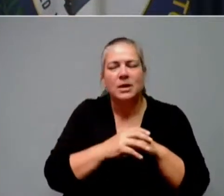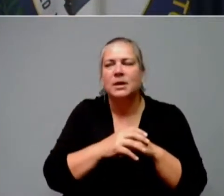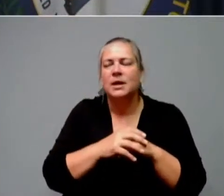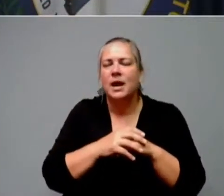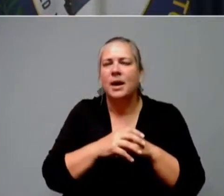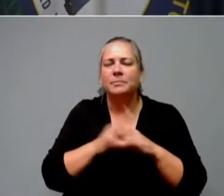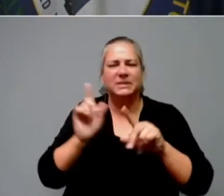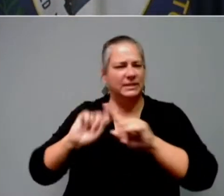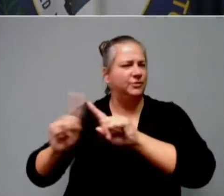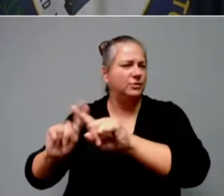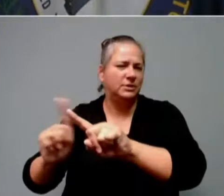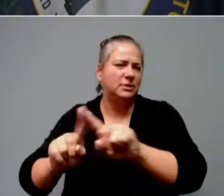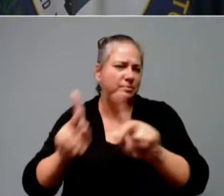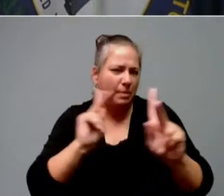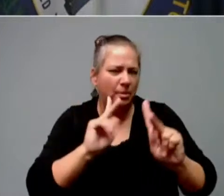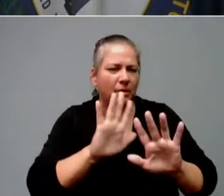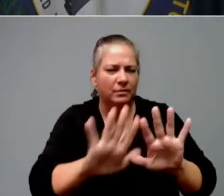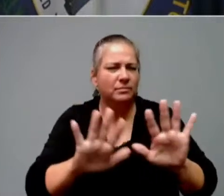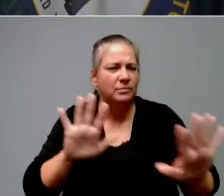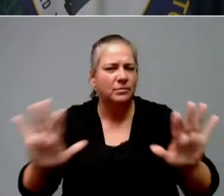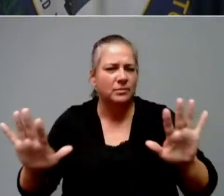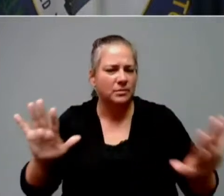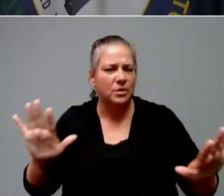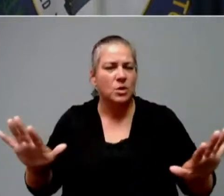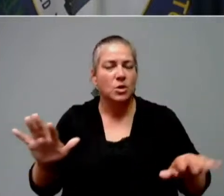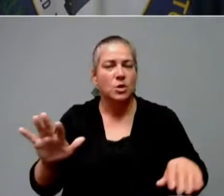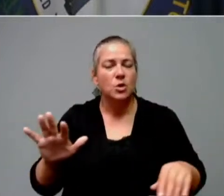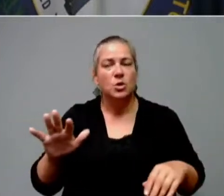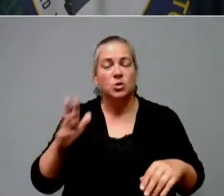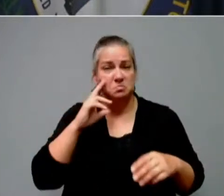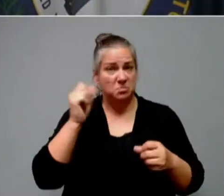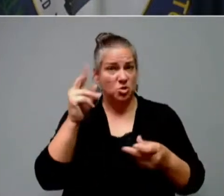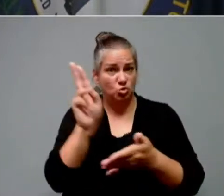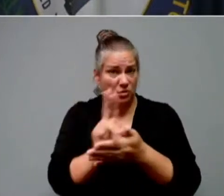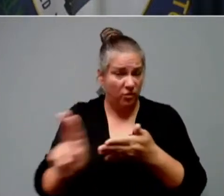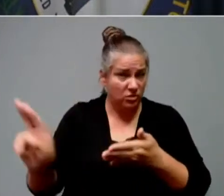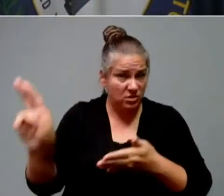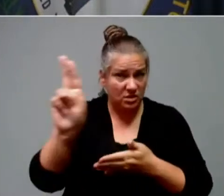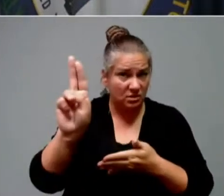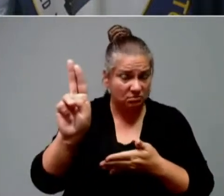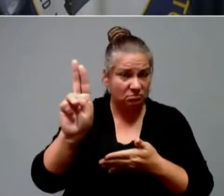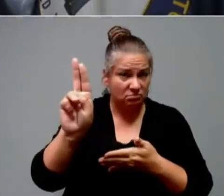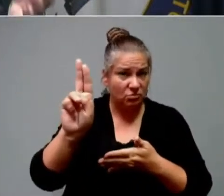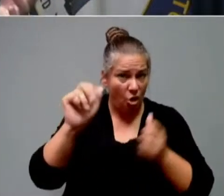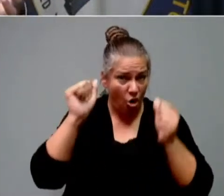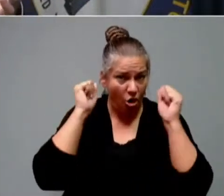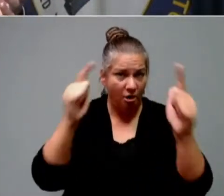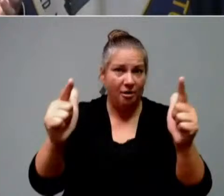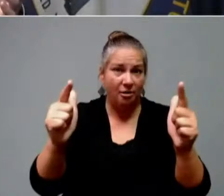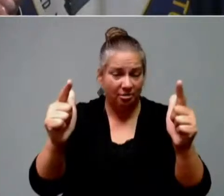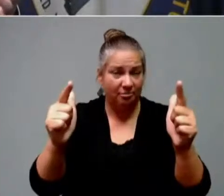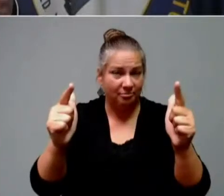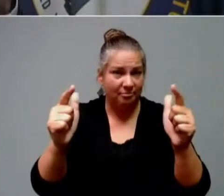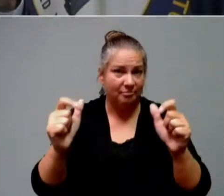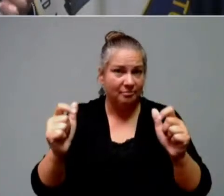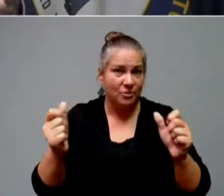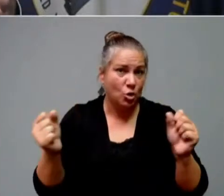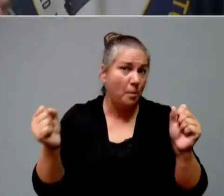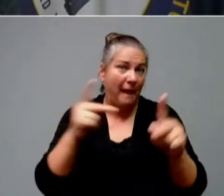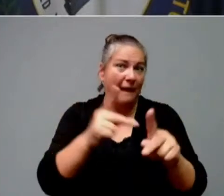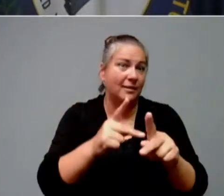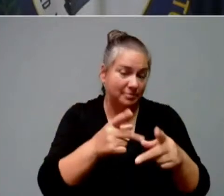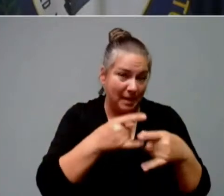leadership points that are closer to people. We saw our universities all go back, and I think virtually all of our private